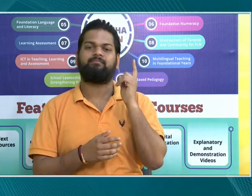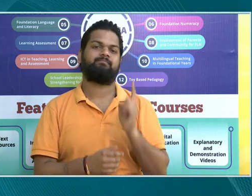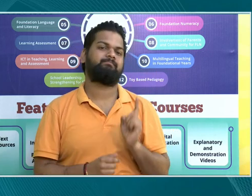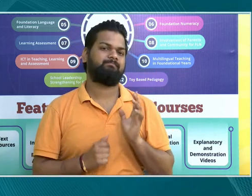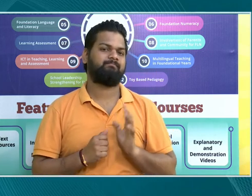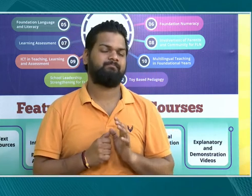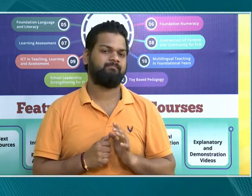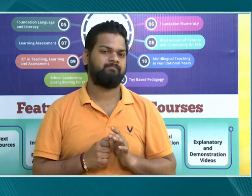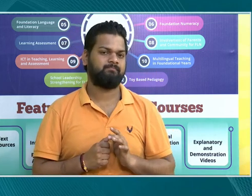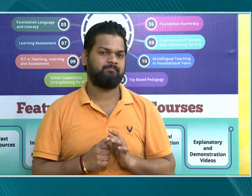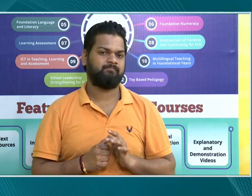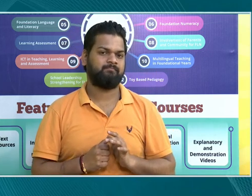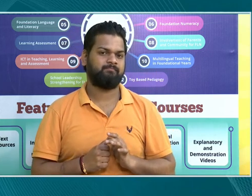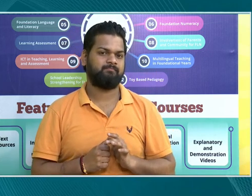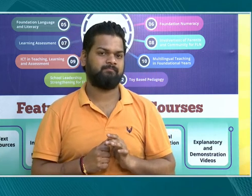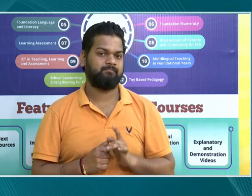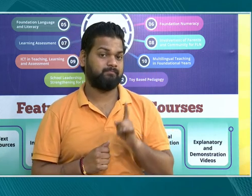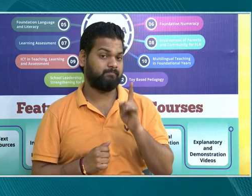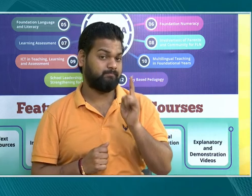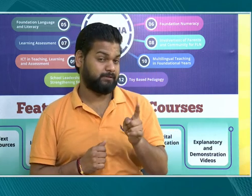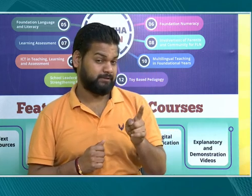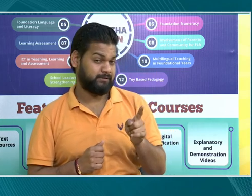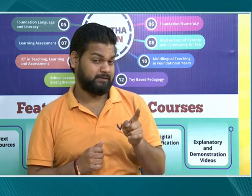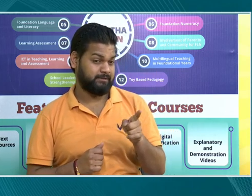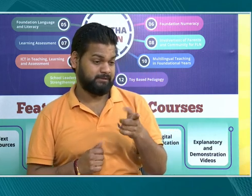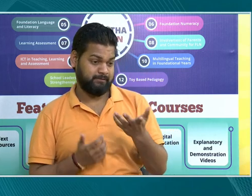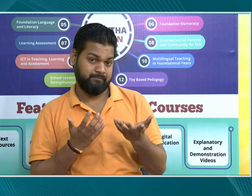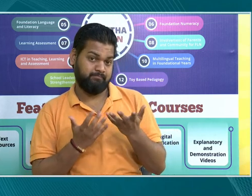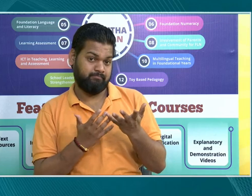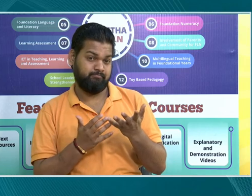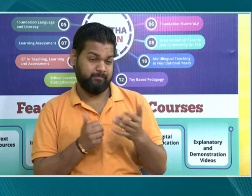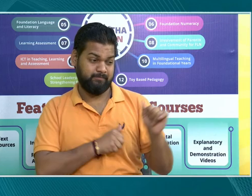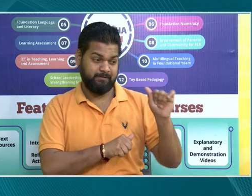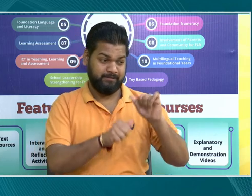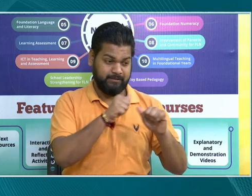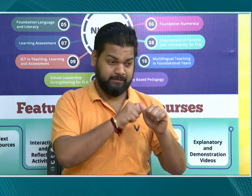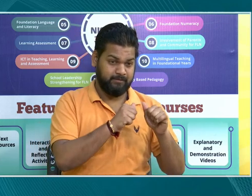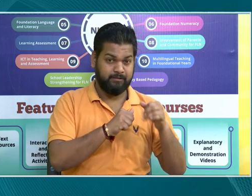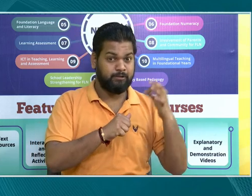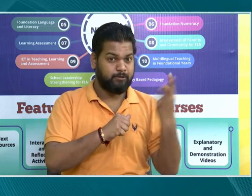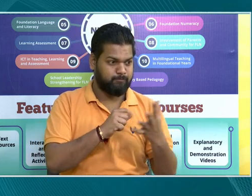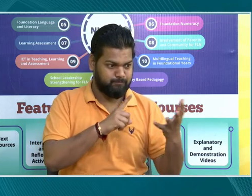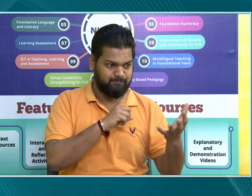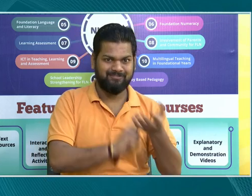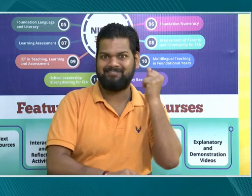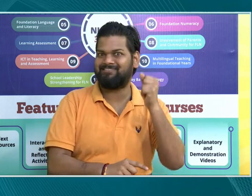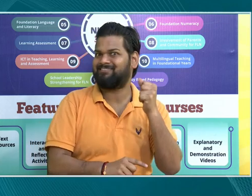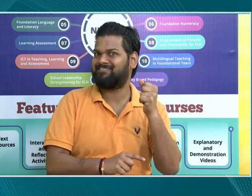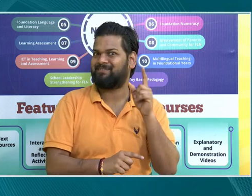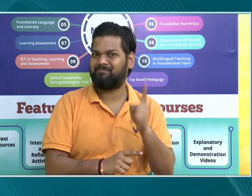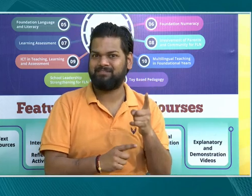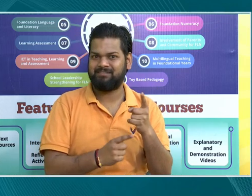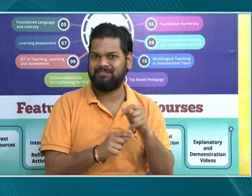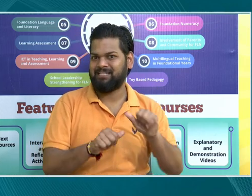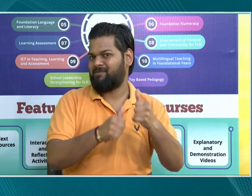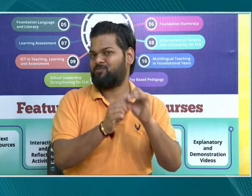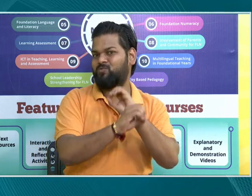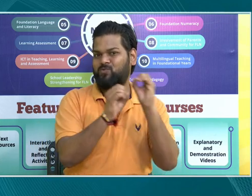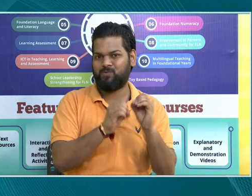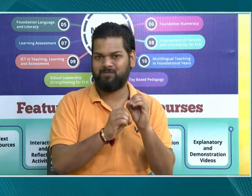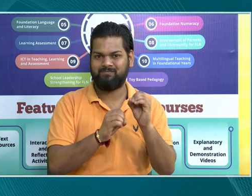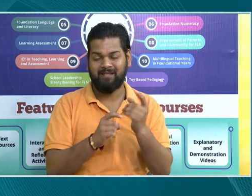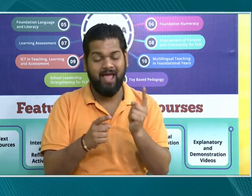but it's not, the experiment wasn't that successful, I think. Yes, good try. So let's see what happened